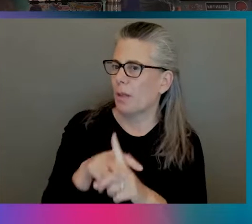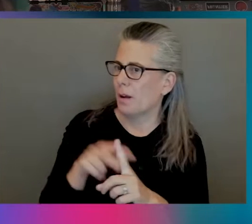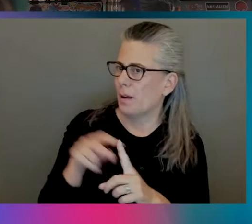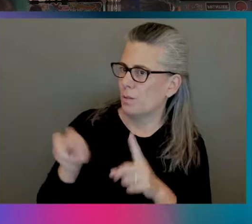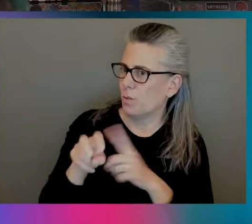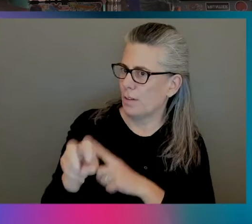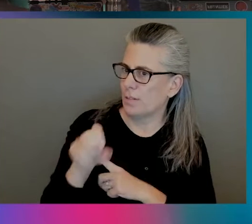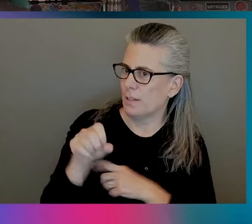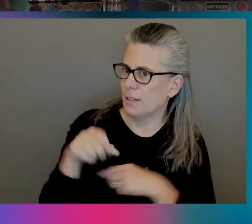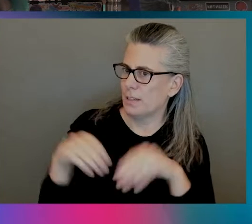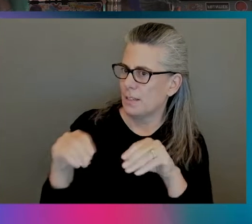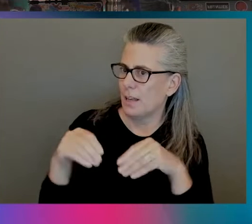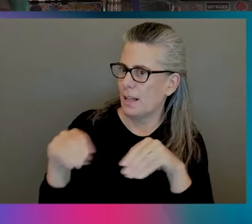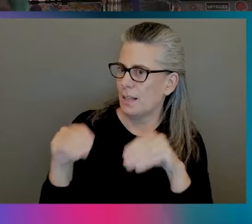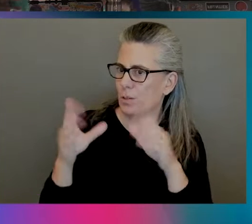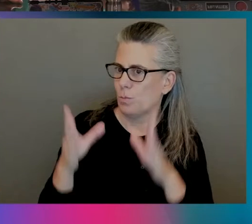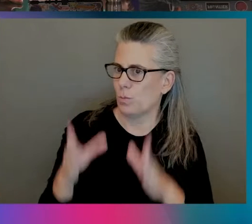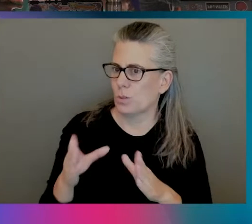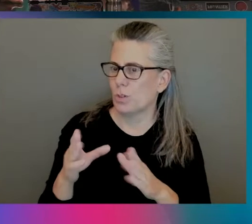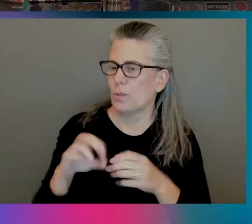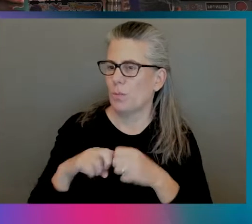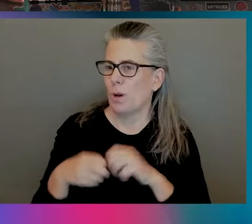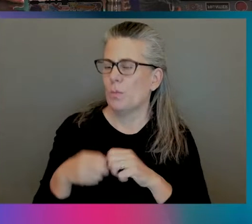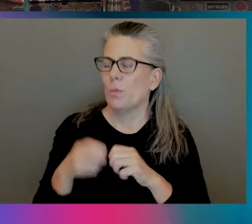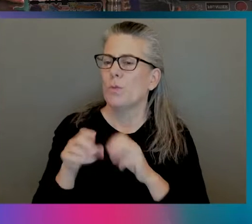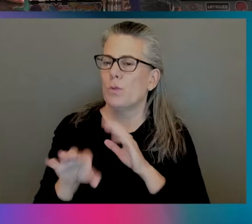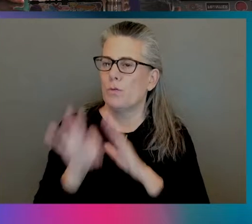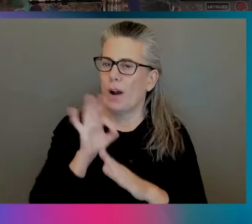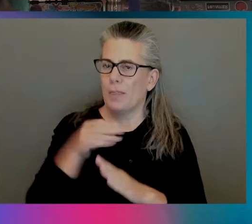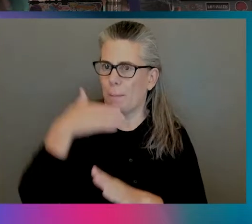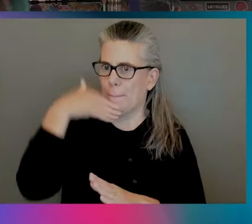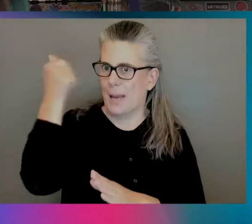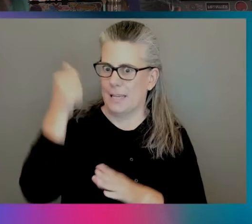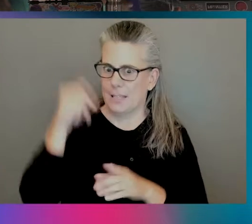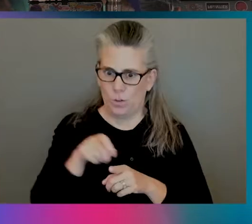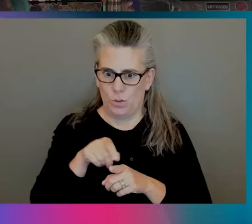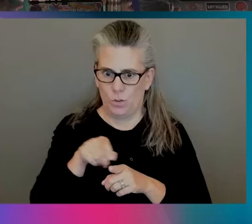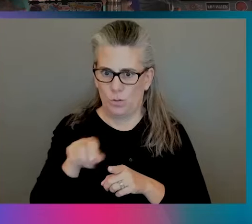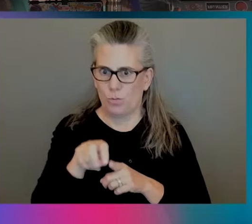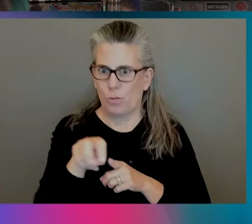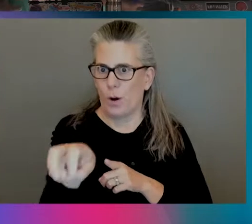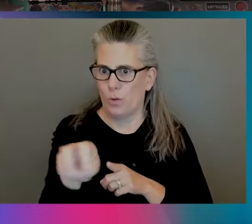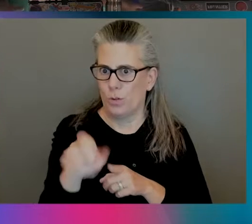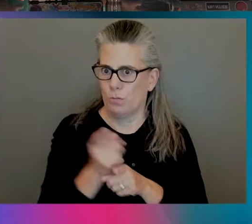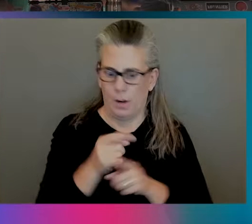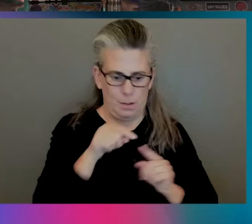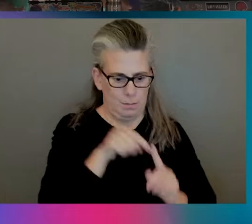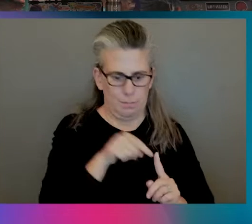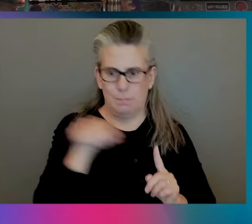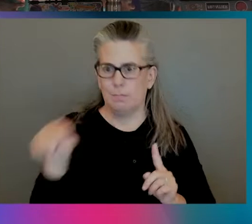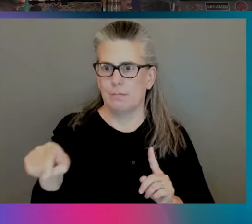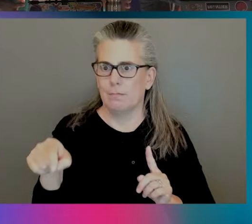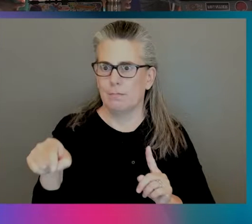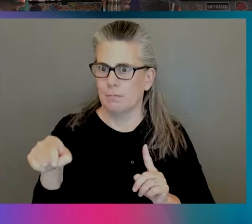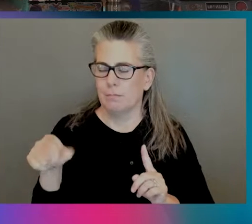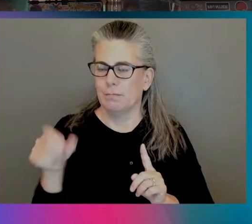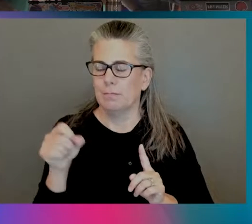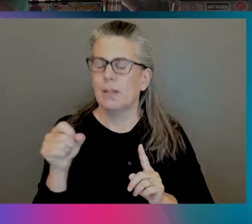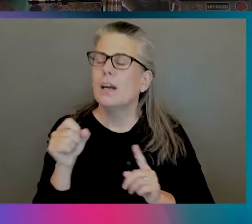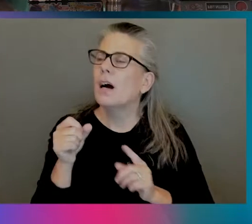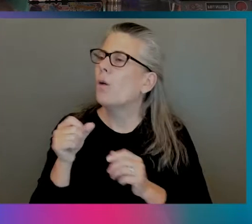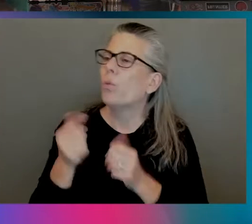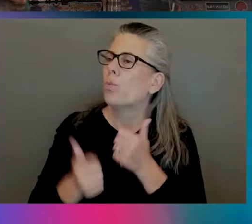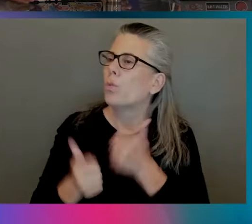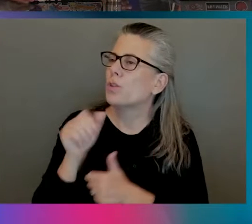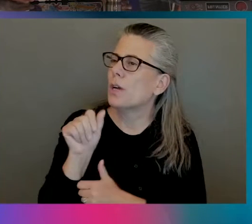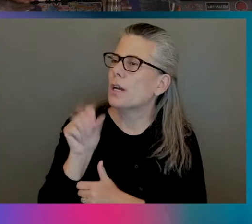is figuring out the most optimized route. So in your solution, can you talk a little bit about what AWS services you use and why you